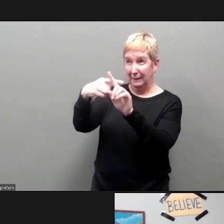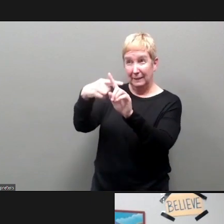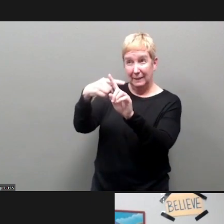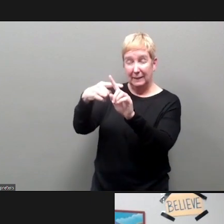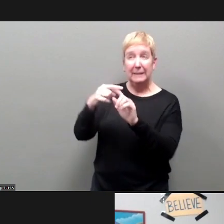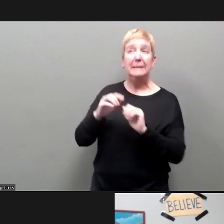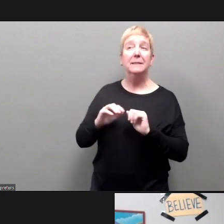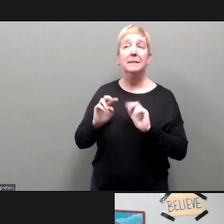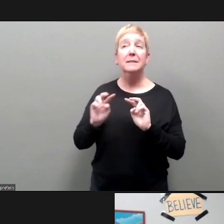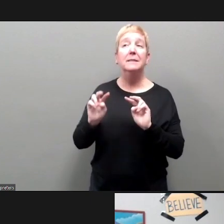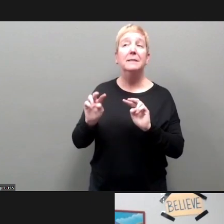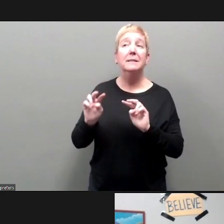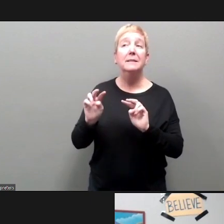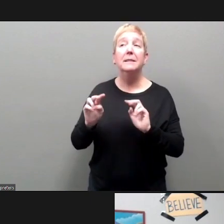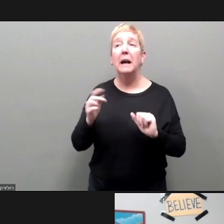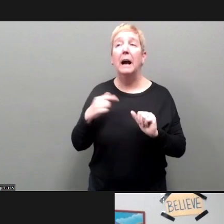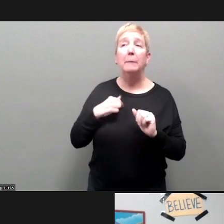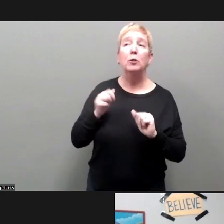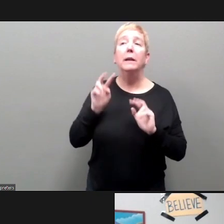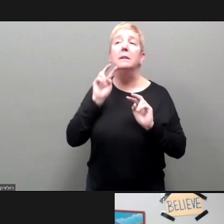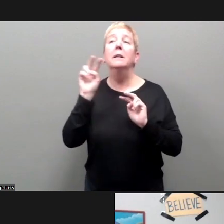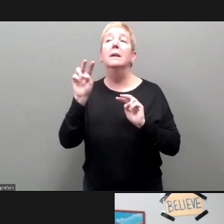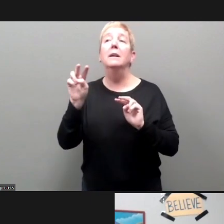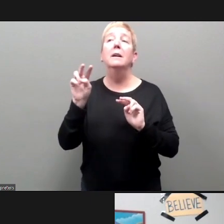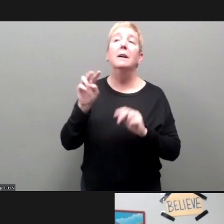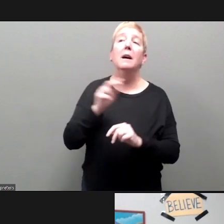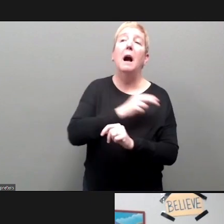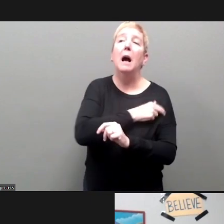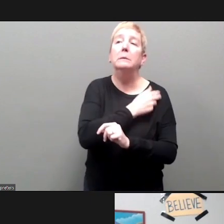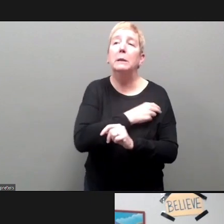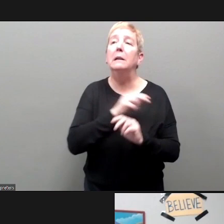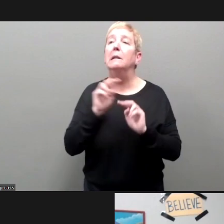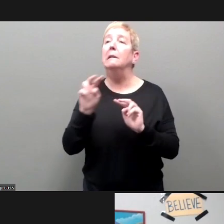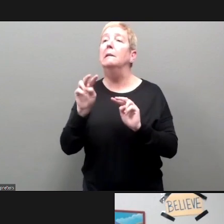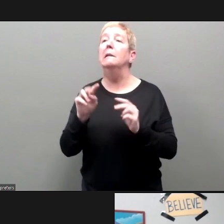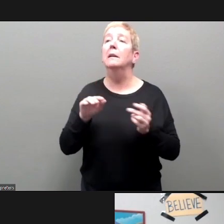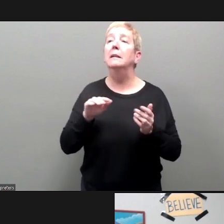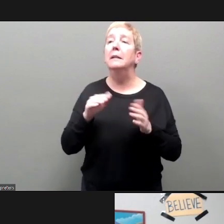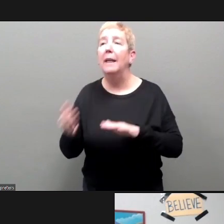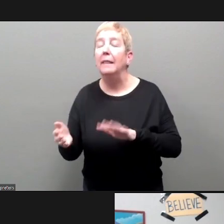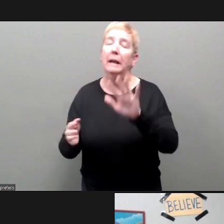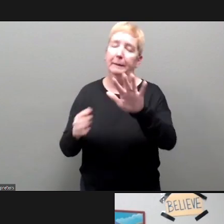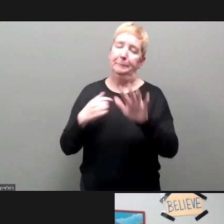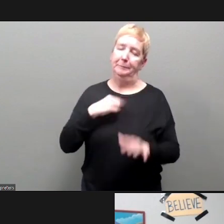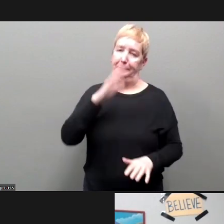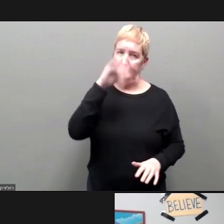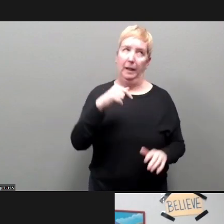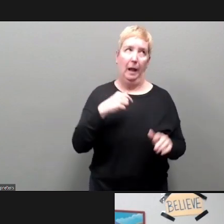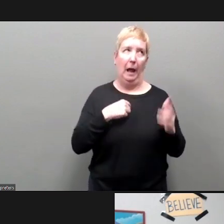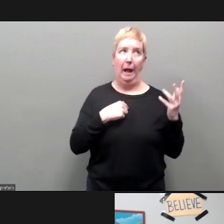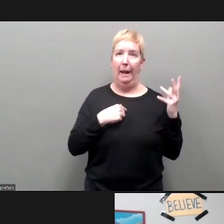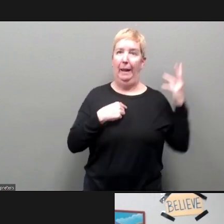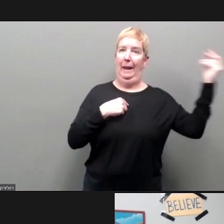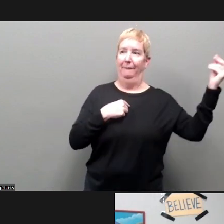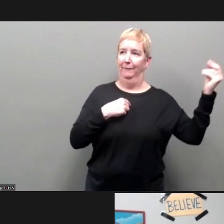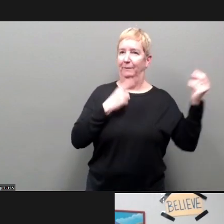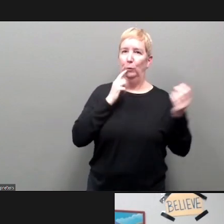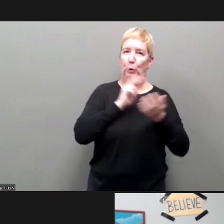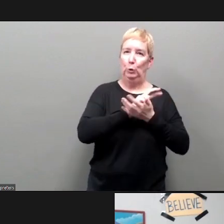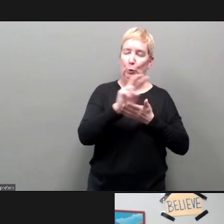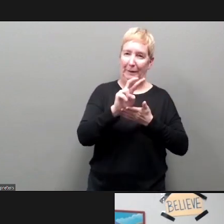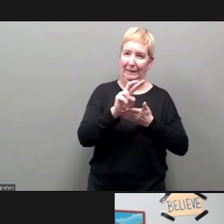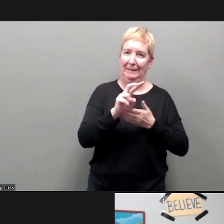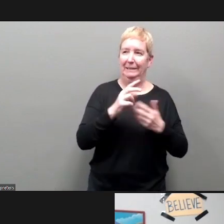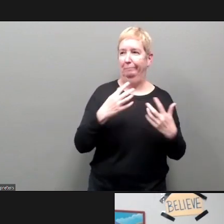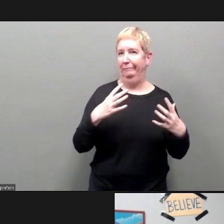at with my magnifying glass right now. It's a bad couple of weeks to be going on leave, but I'm catching up, coming back. I